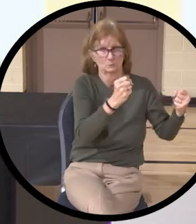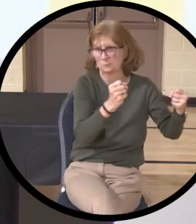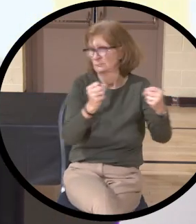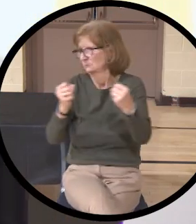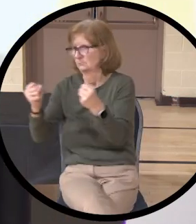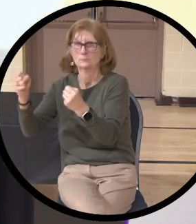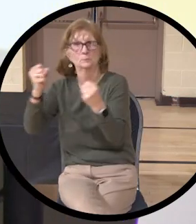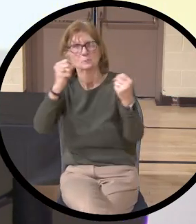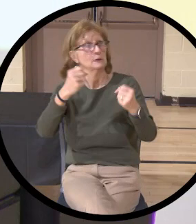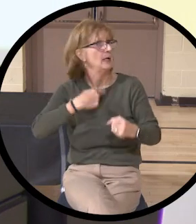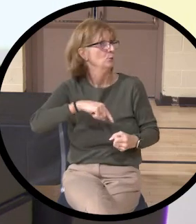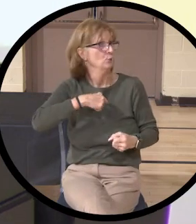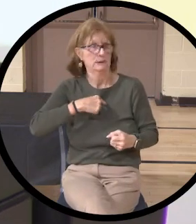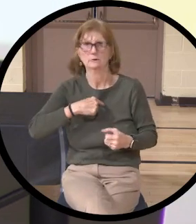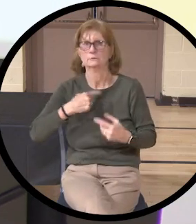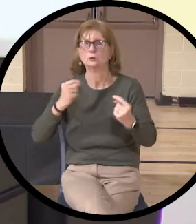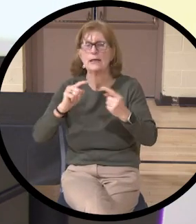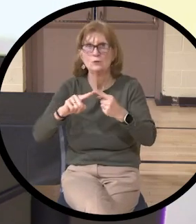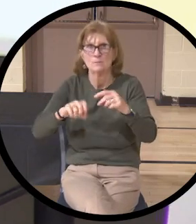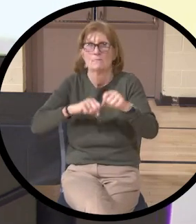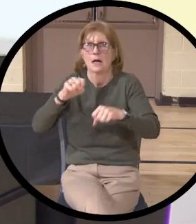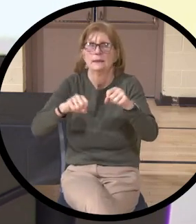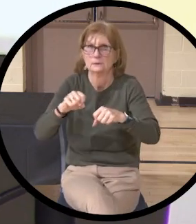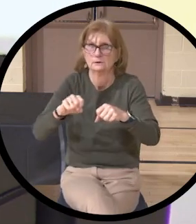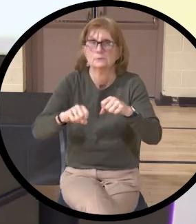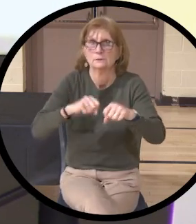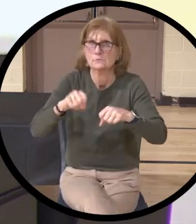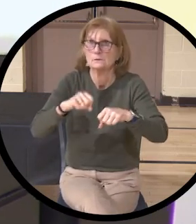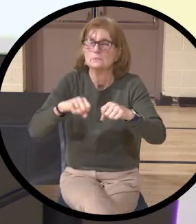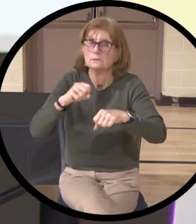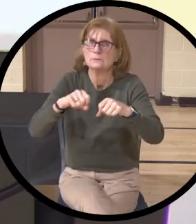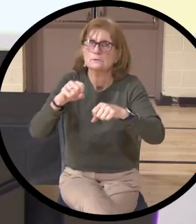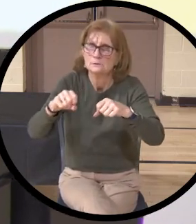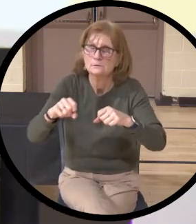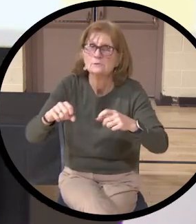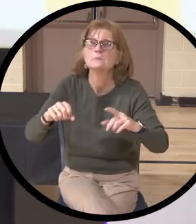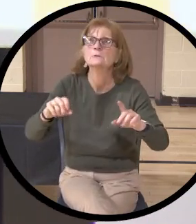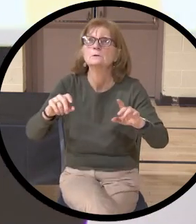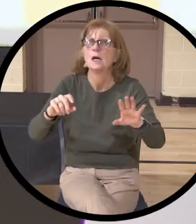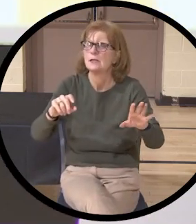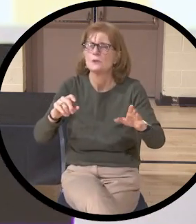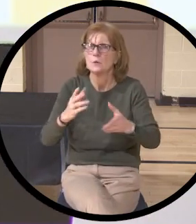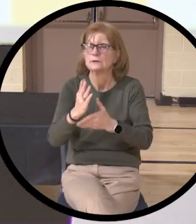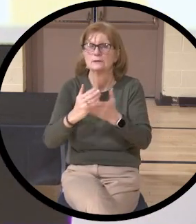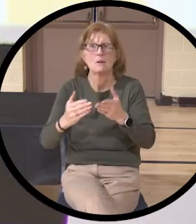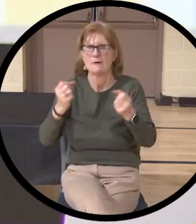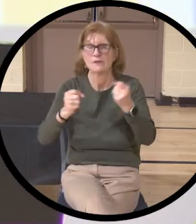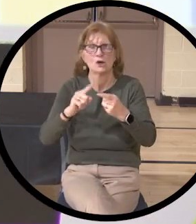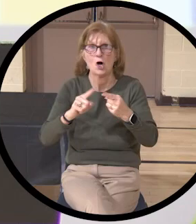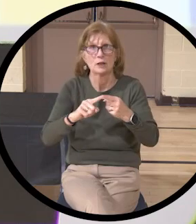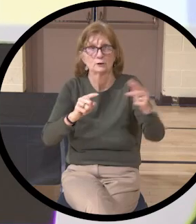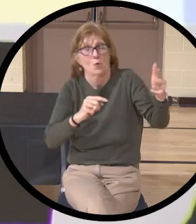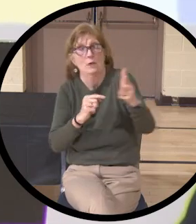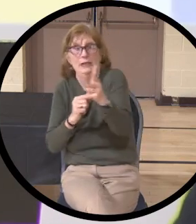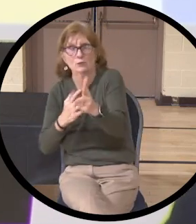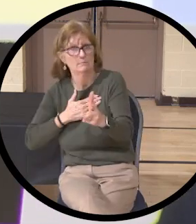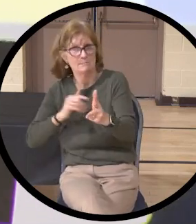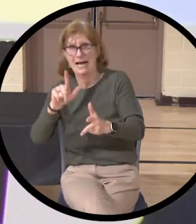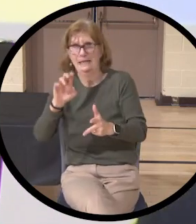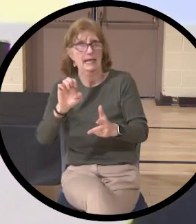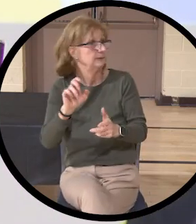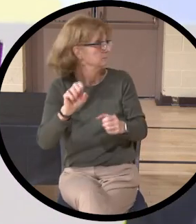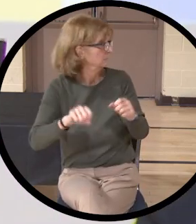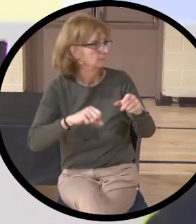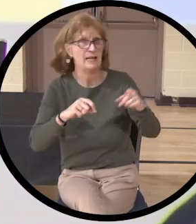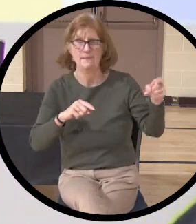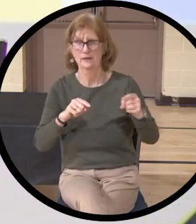and there's still a little bit of bumpage there that they still swing the bike lane continuously at